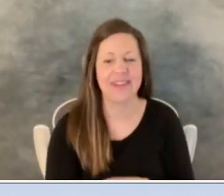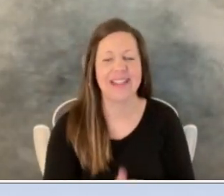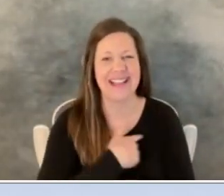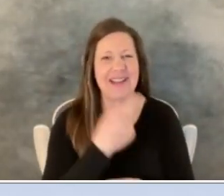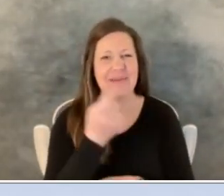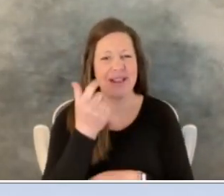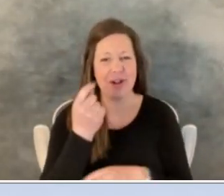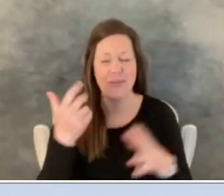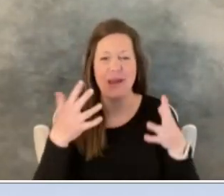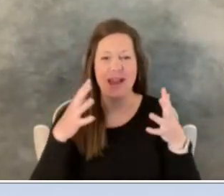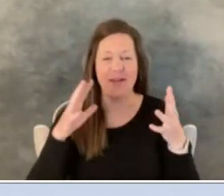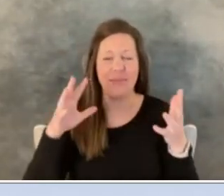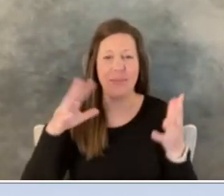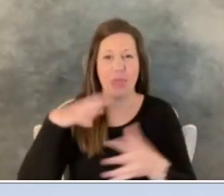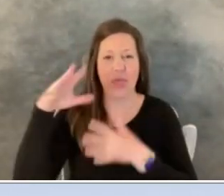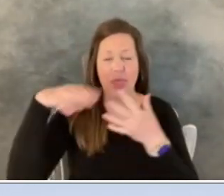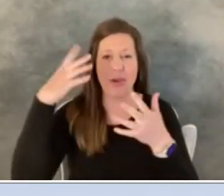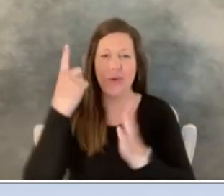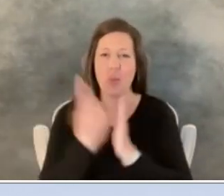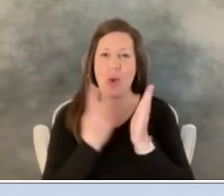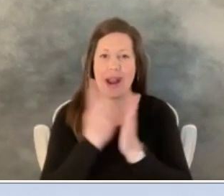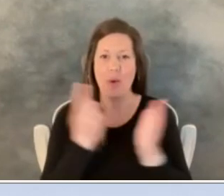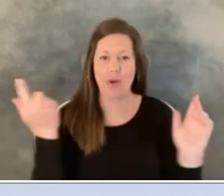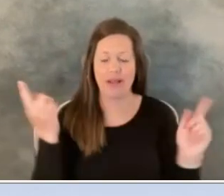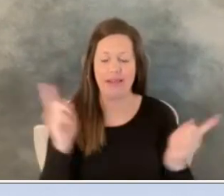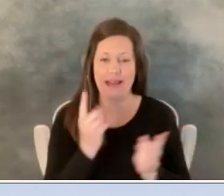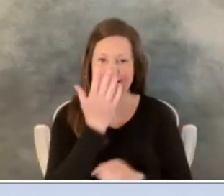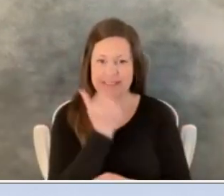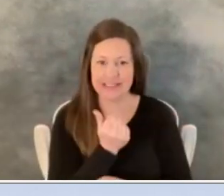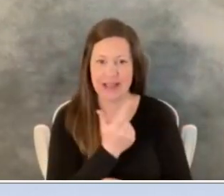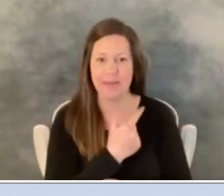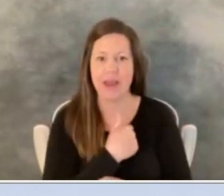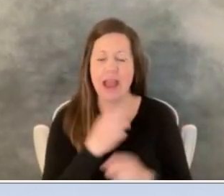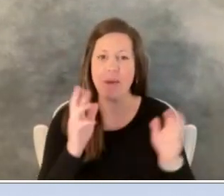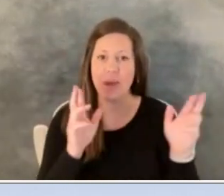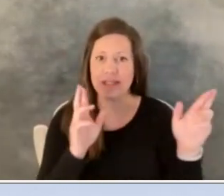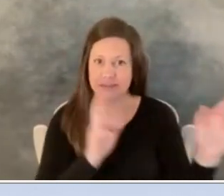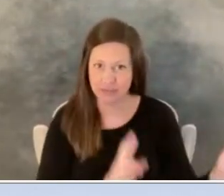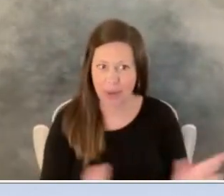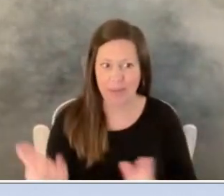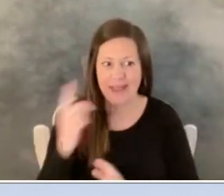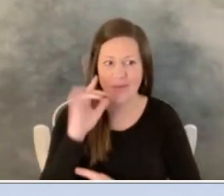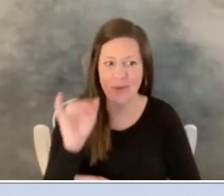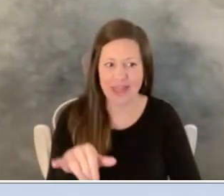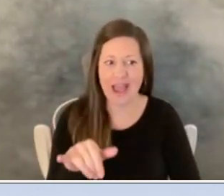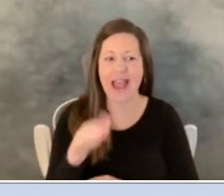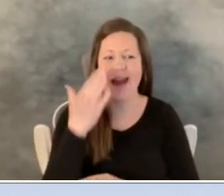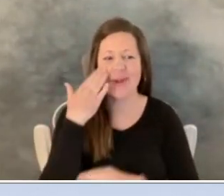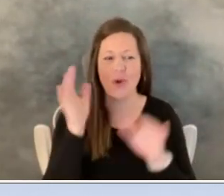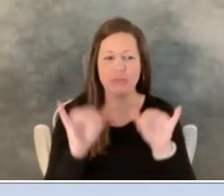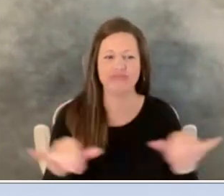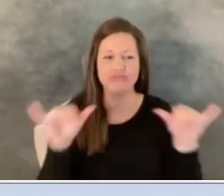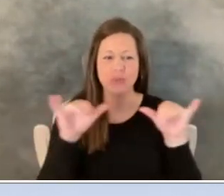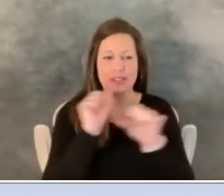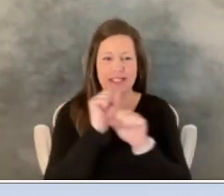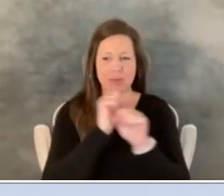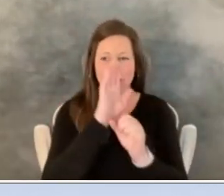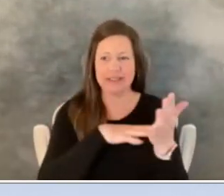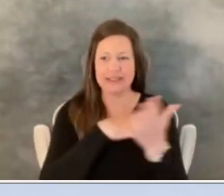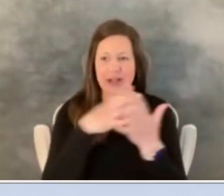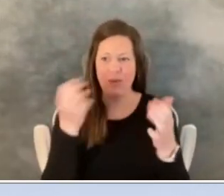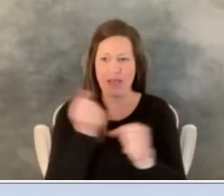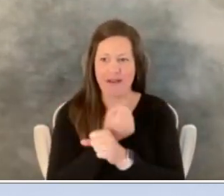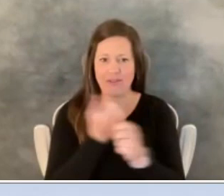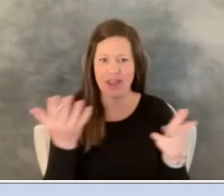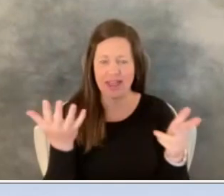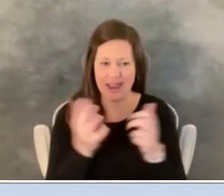got 1 hour less sleep. I was prepping for it, but again, with routine work schedule, you really cannot sleep an